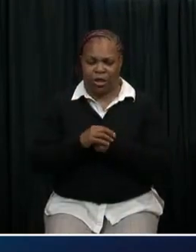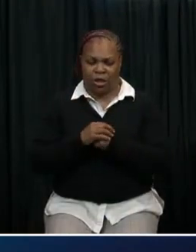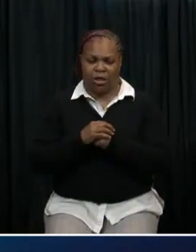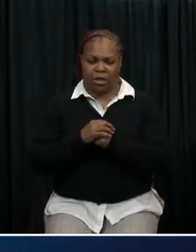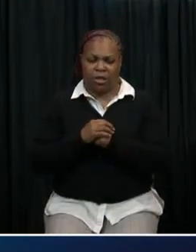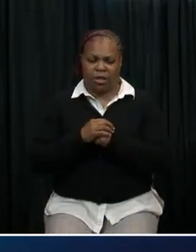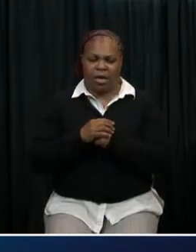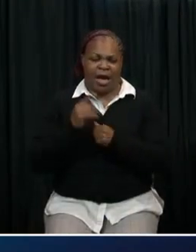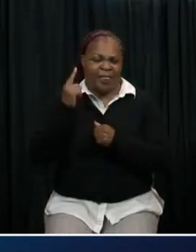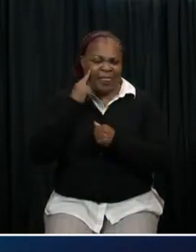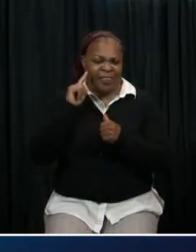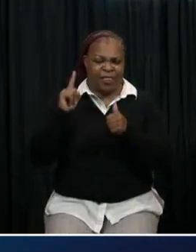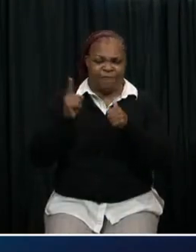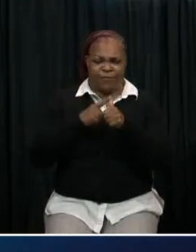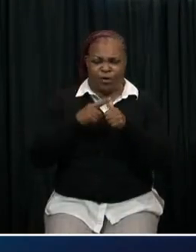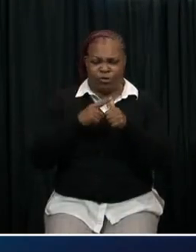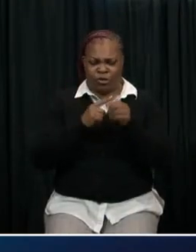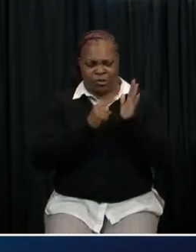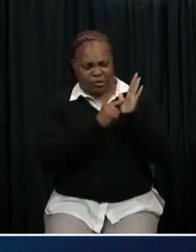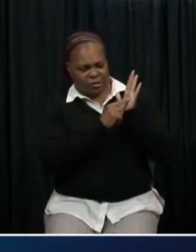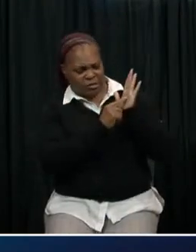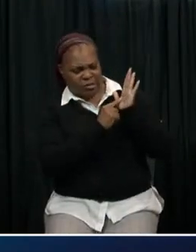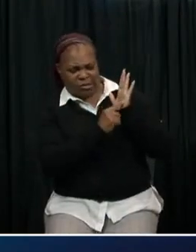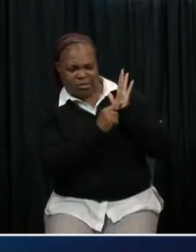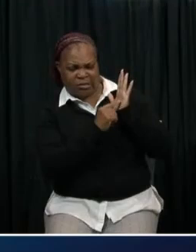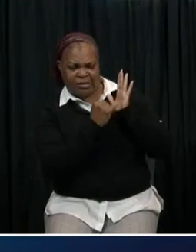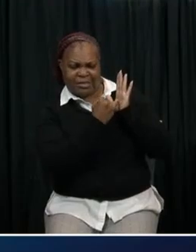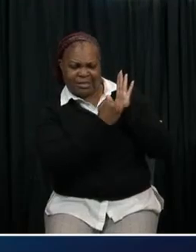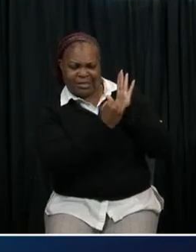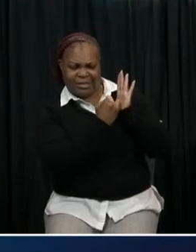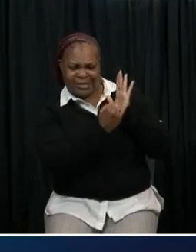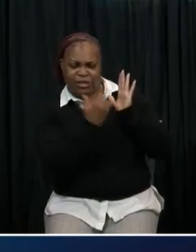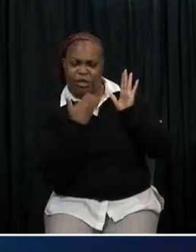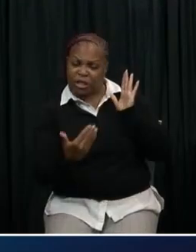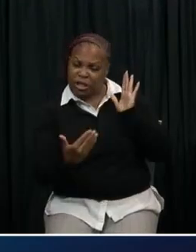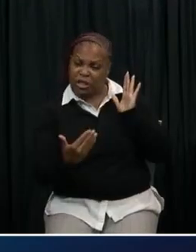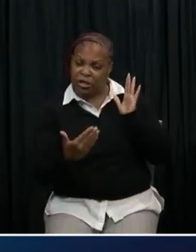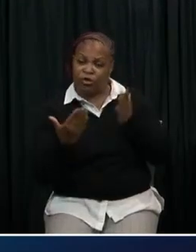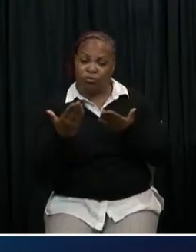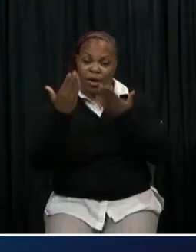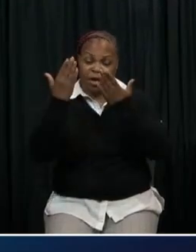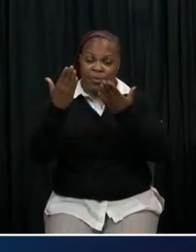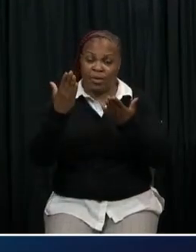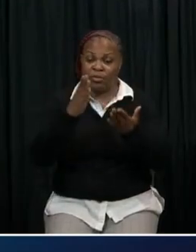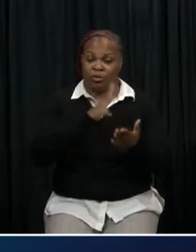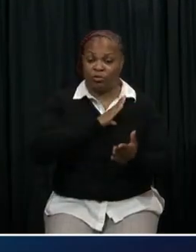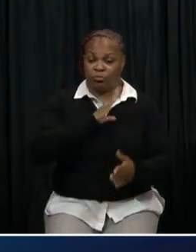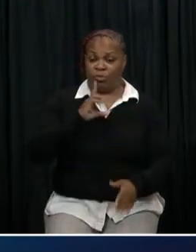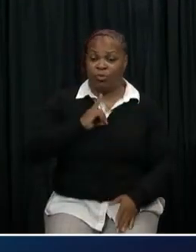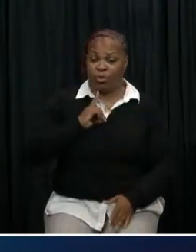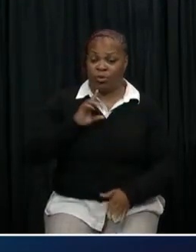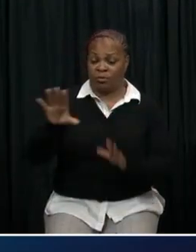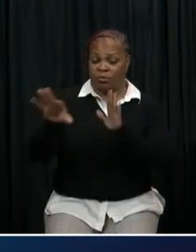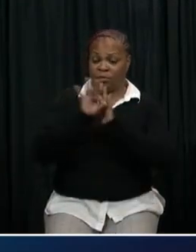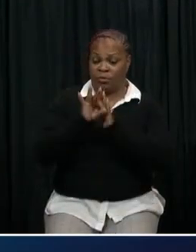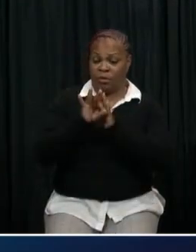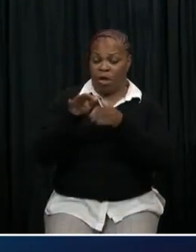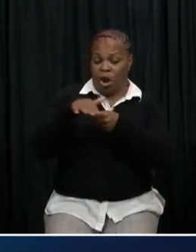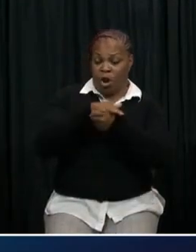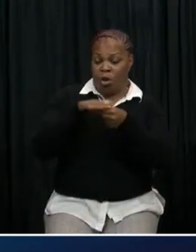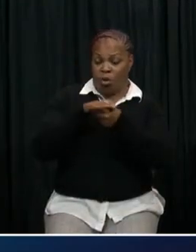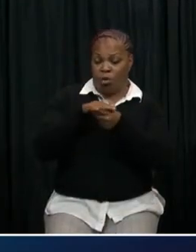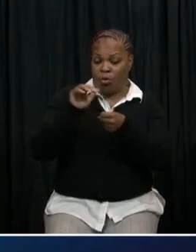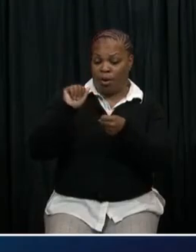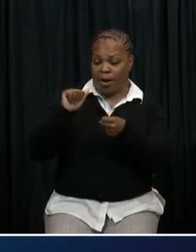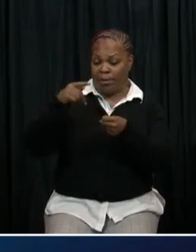I think the first couple of sentences are good. It's recommended that the board appoint a local Possibility Ministries